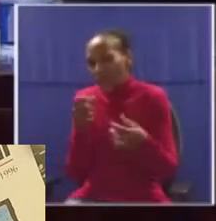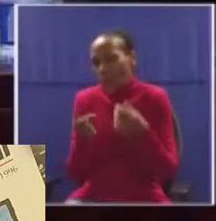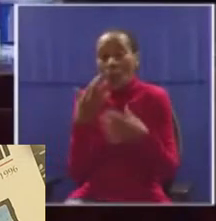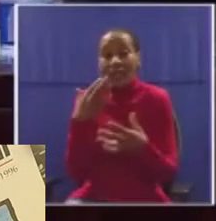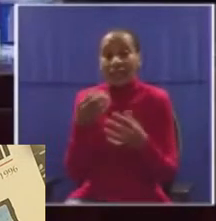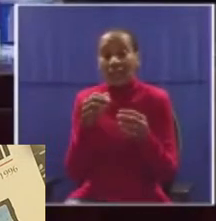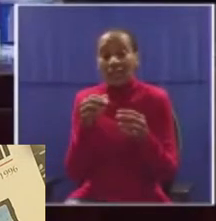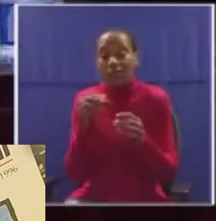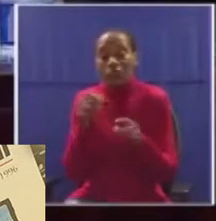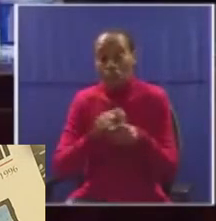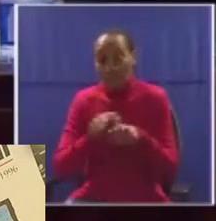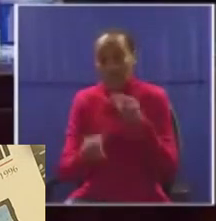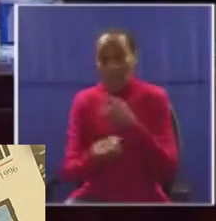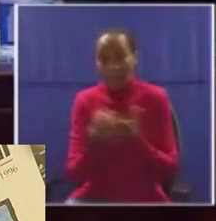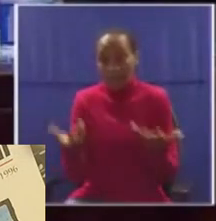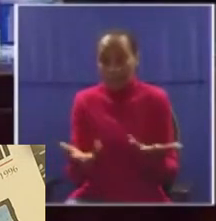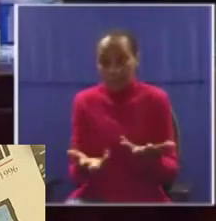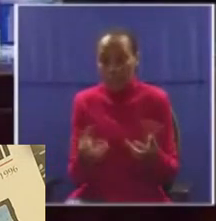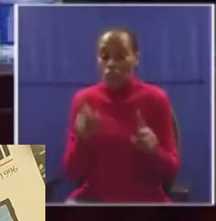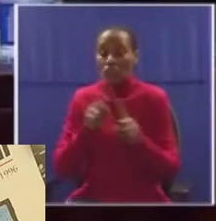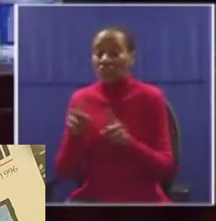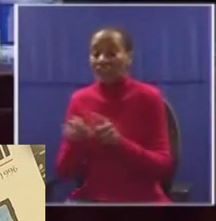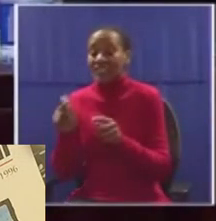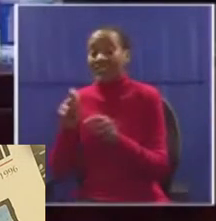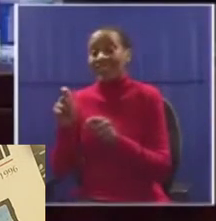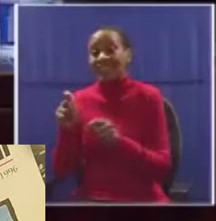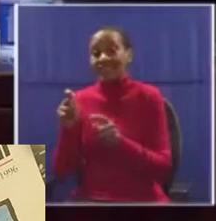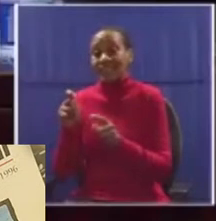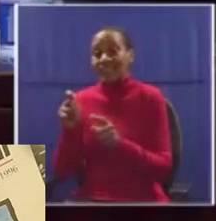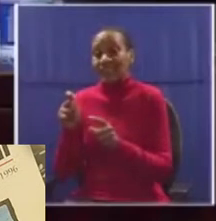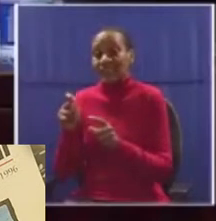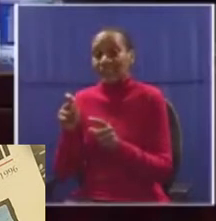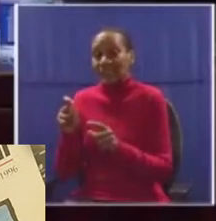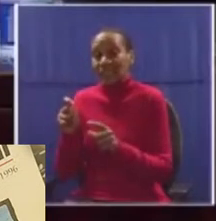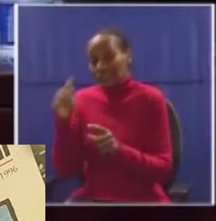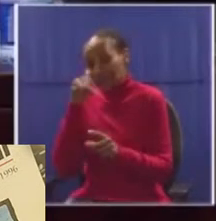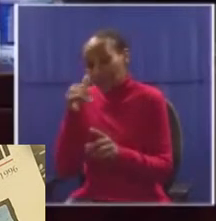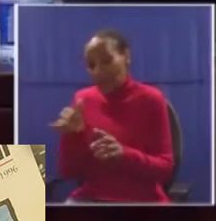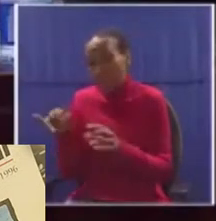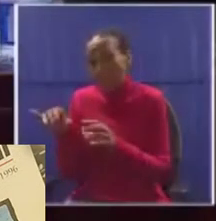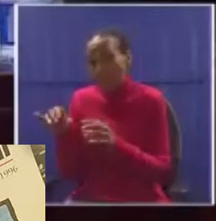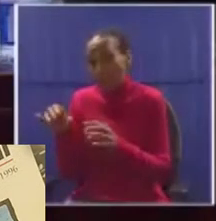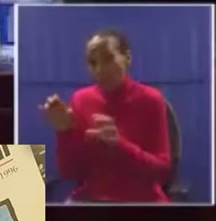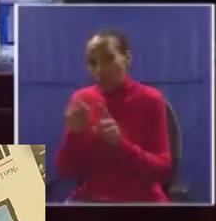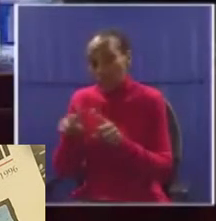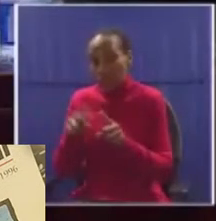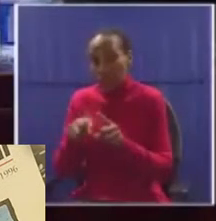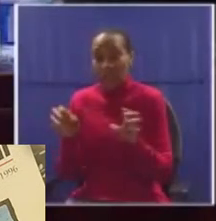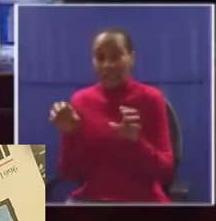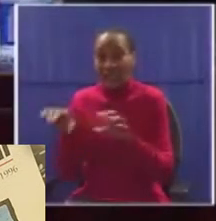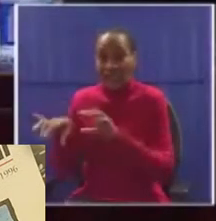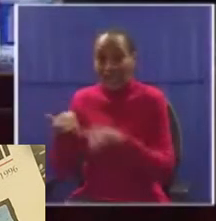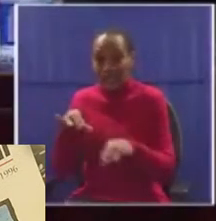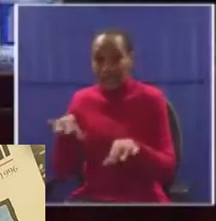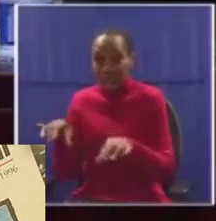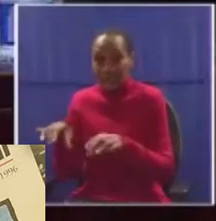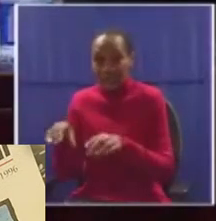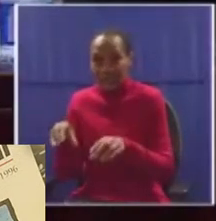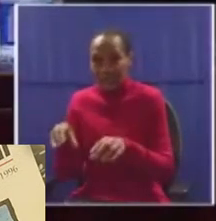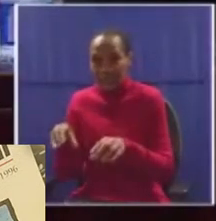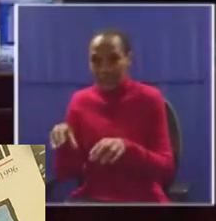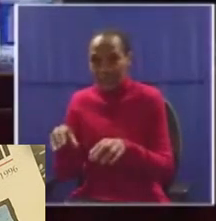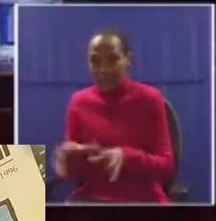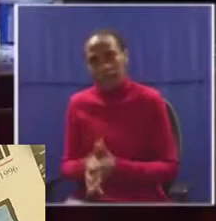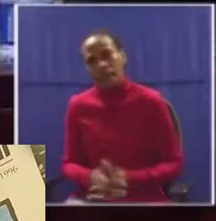training the training of terrorist organization and the person possession and distribution of publication with